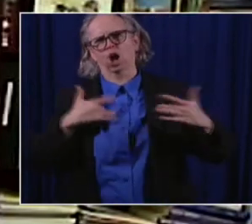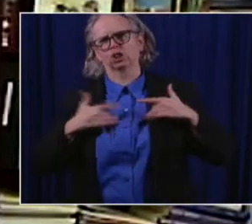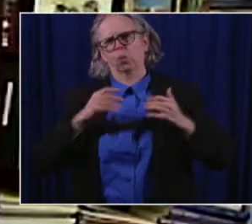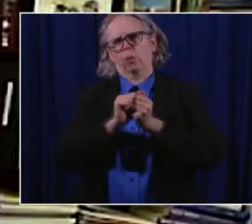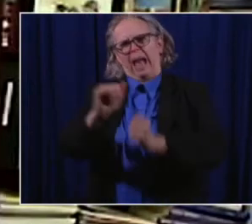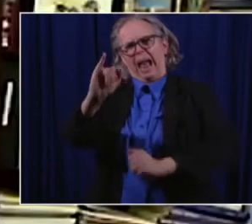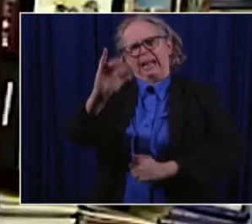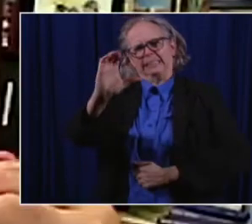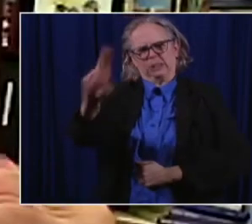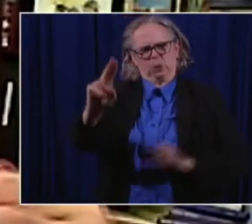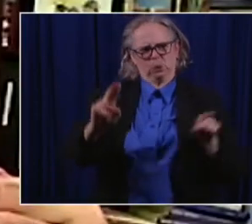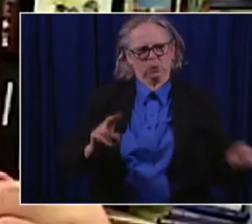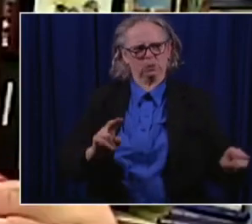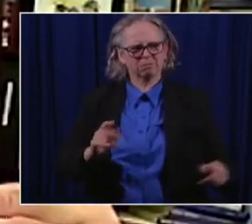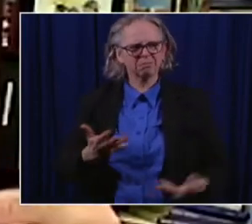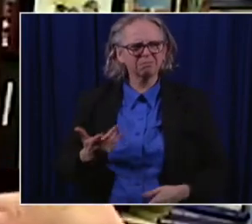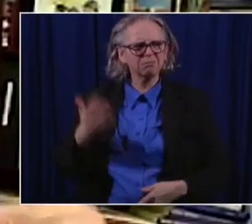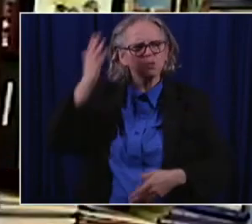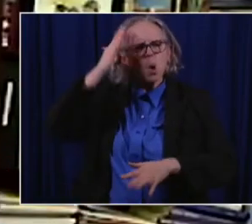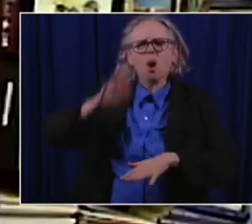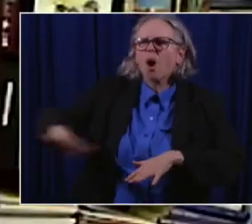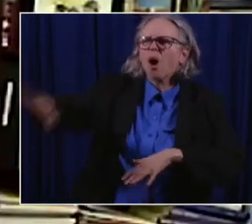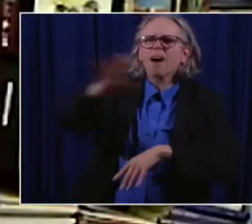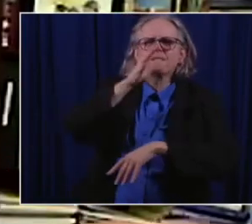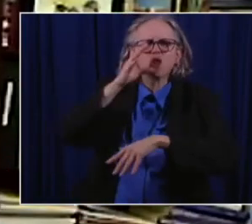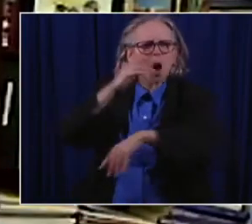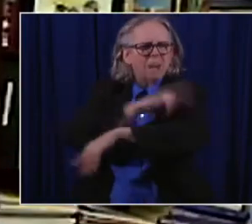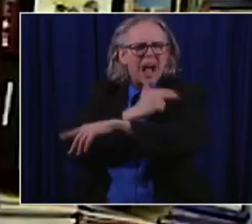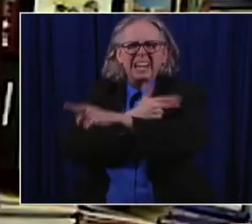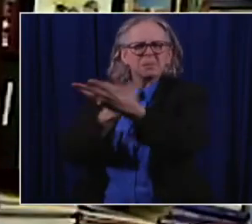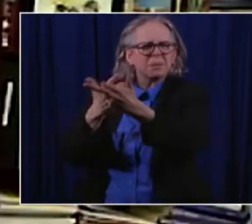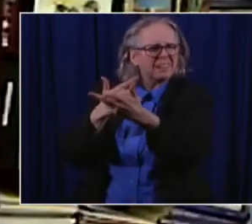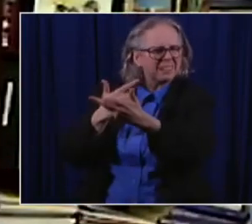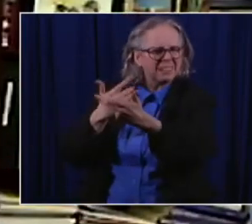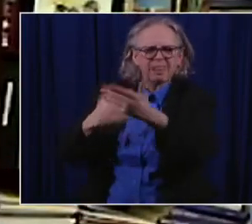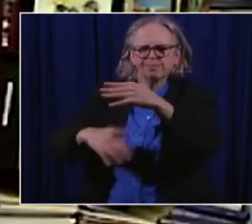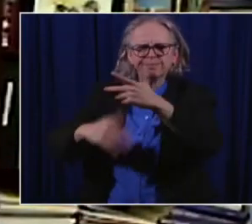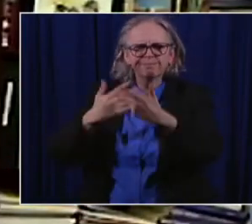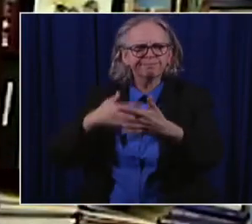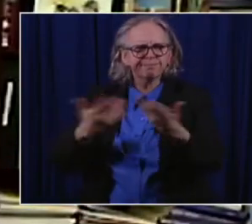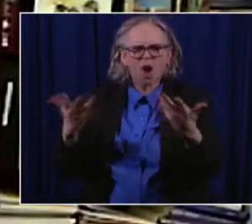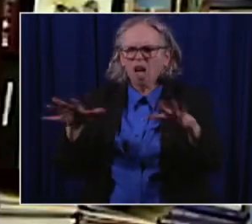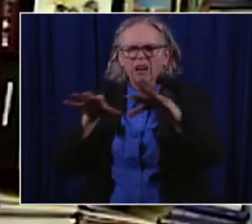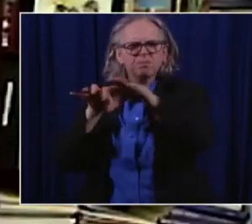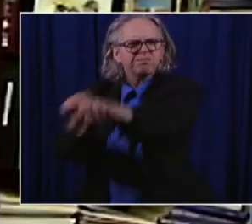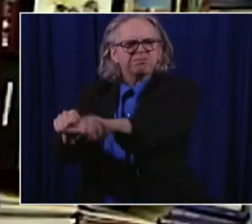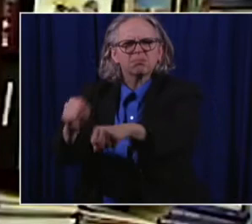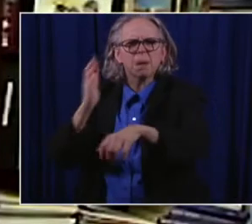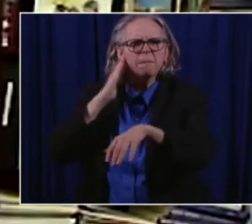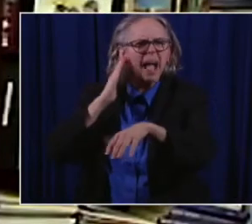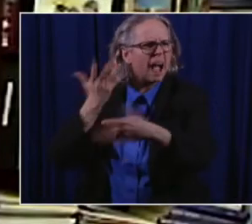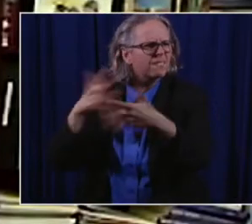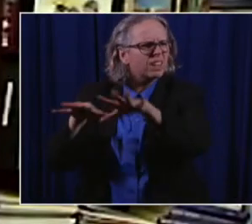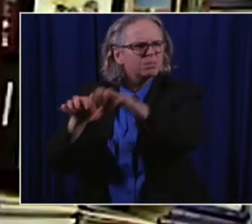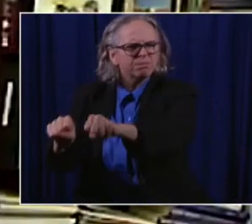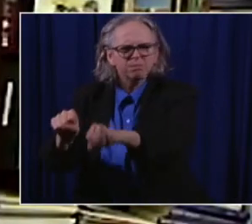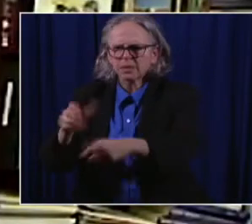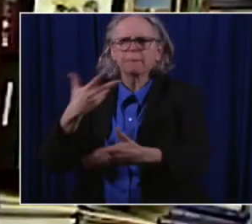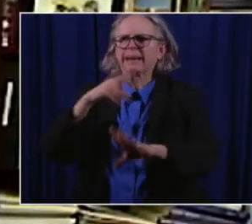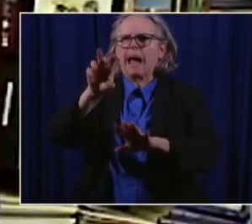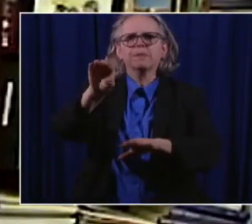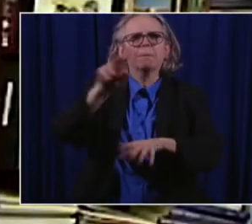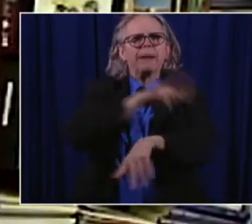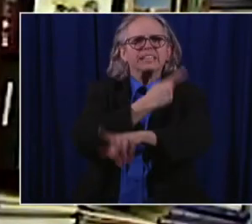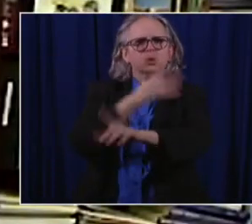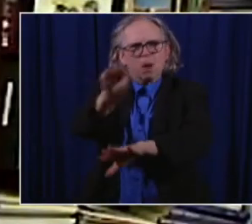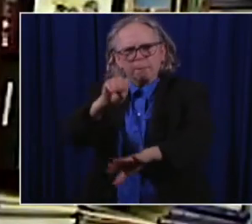community hospitals hit their cap on ICU beds, then they need to transfer to other locations. And at some point, those ICU beds at the other